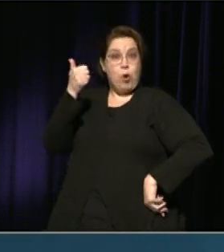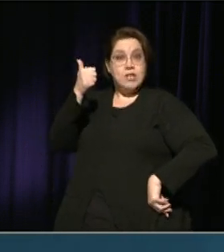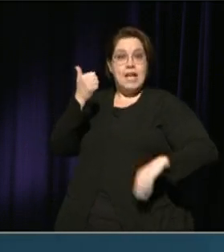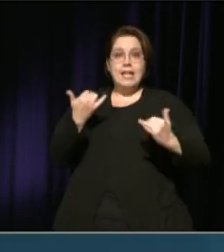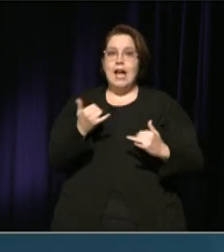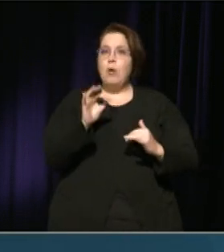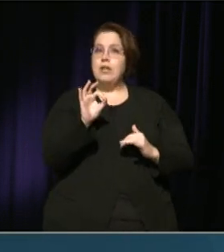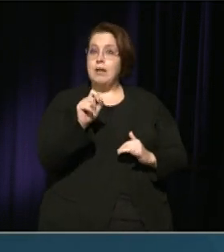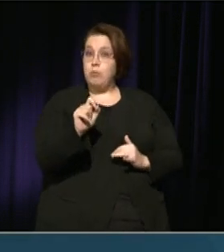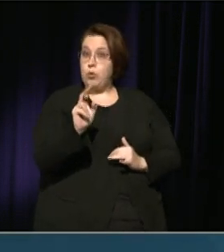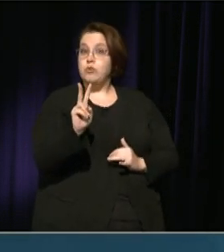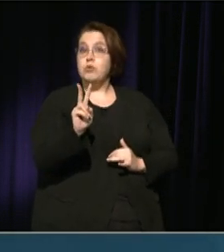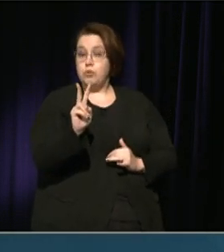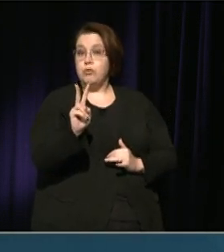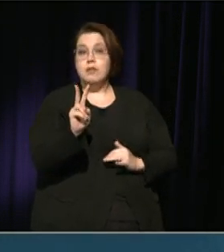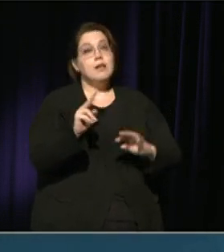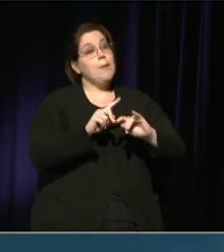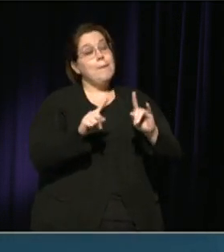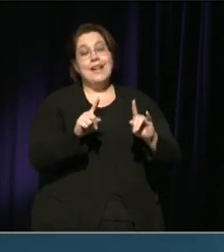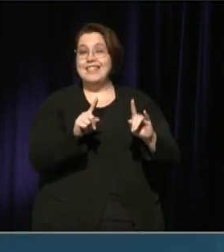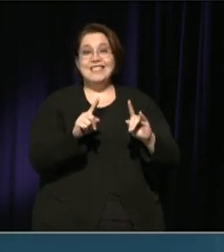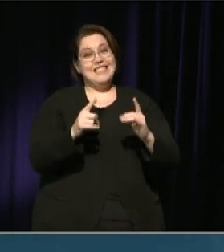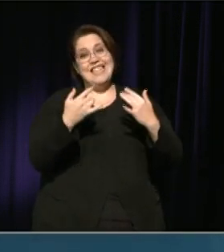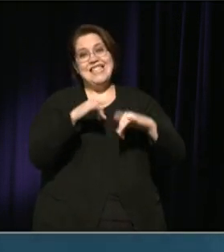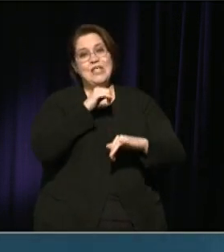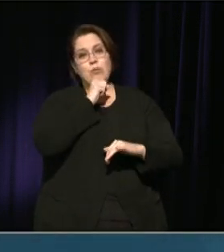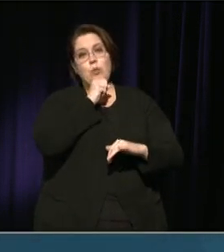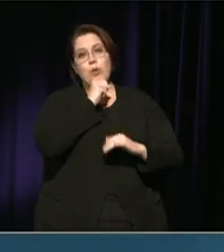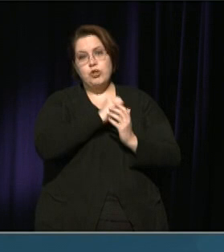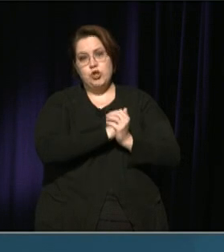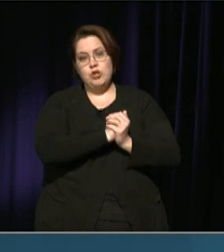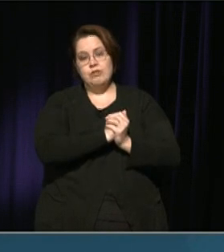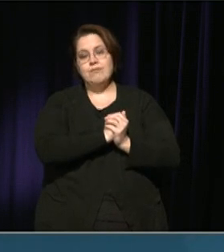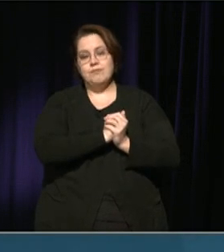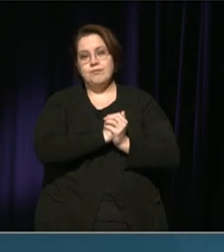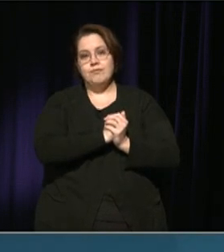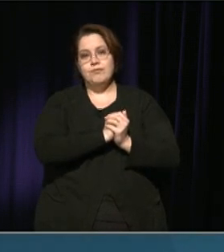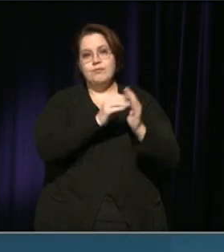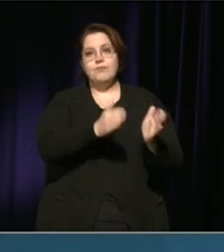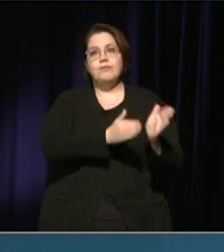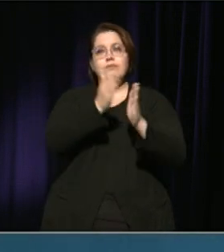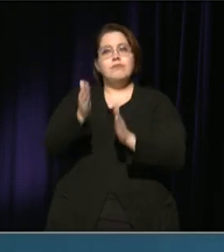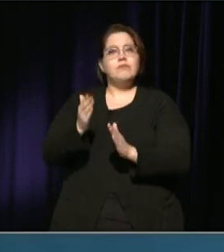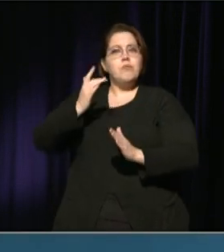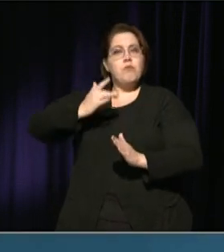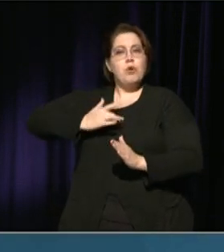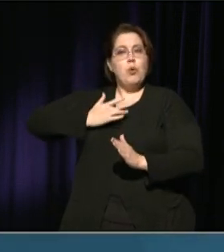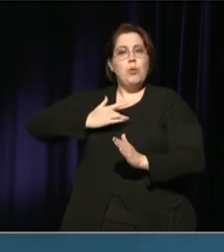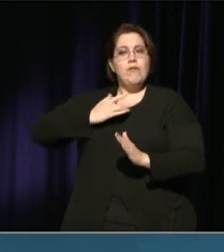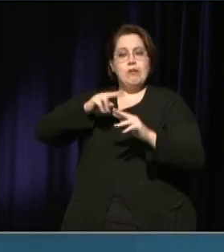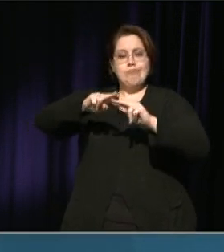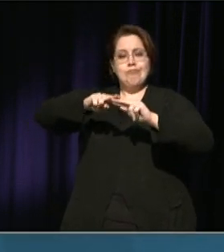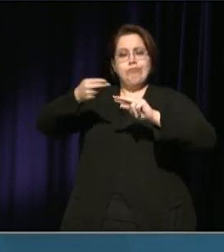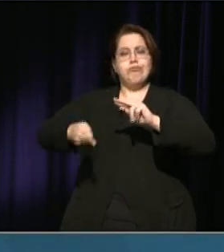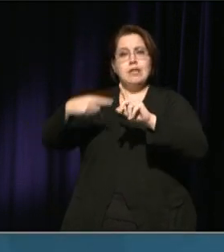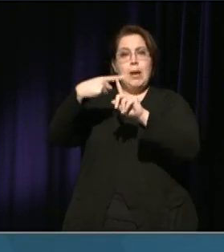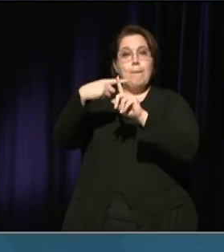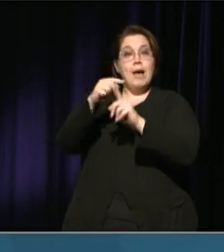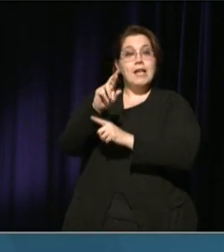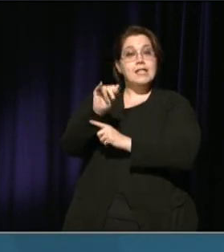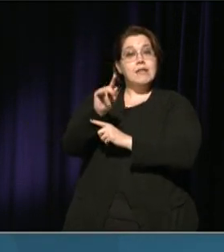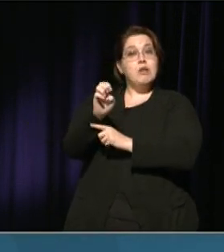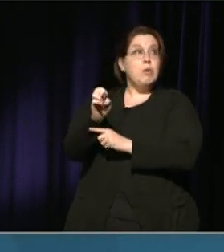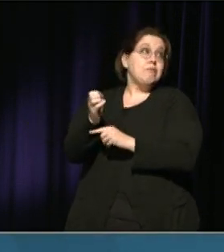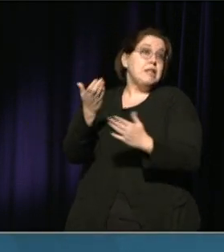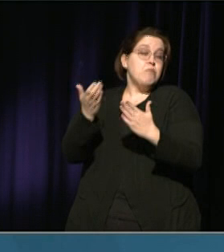to 9.2%, but it remains in the orange, severe category. We believe that the decrease in positivity rate is